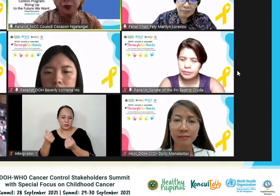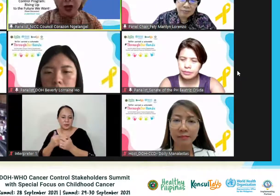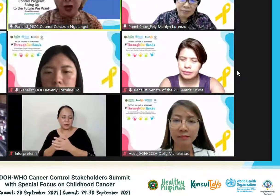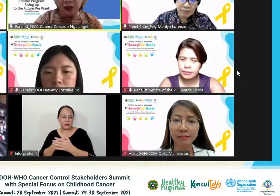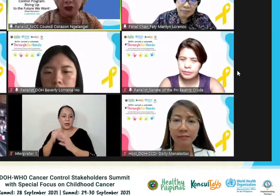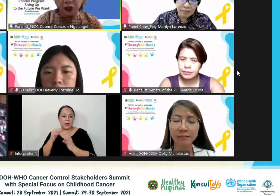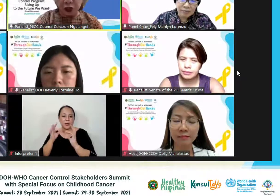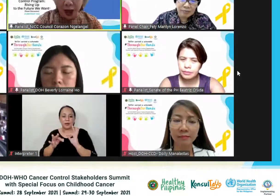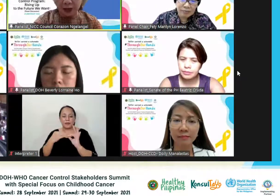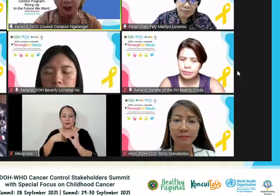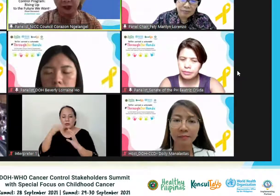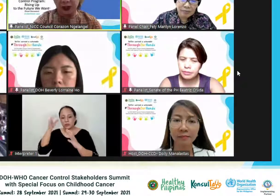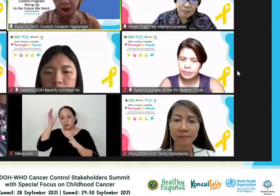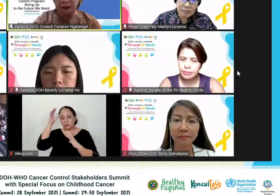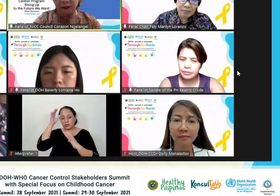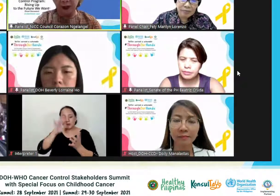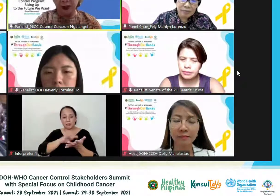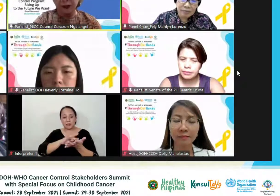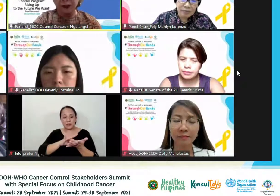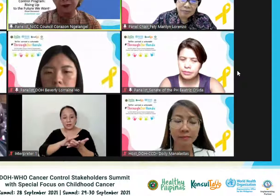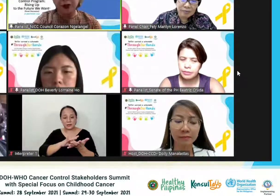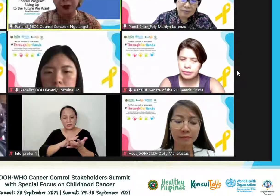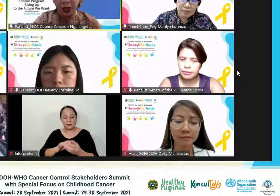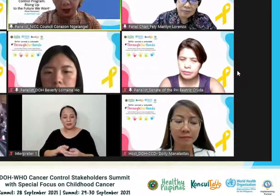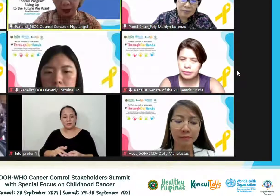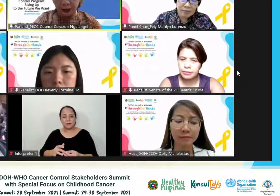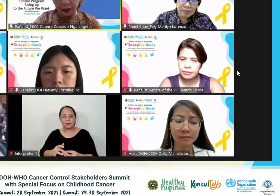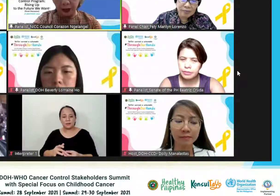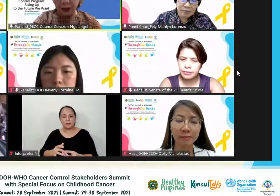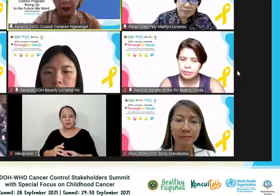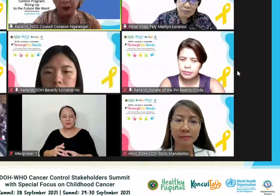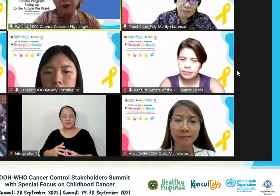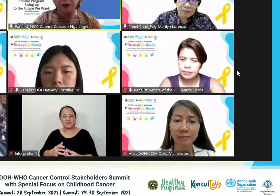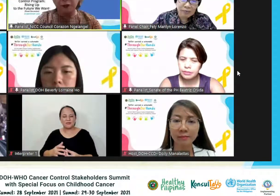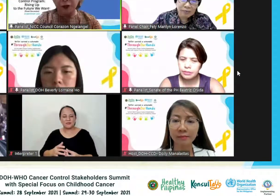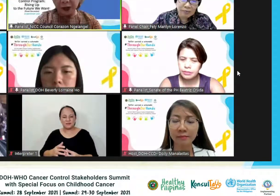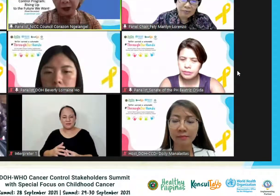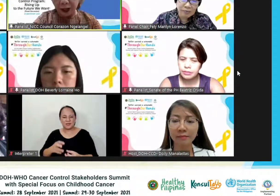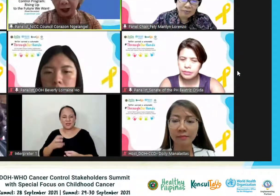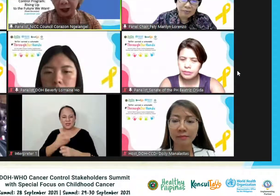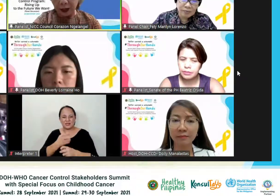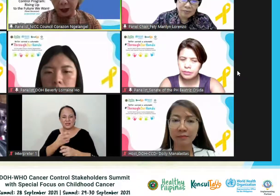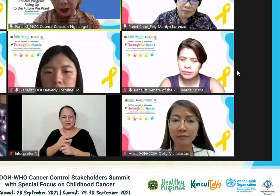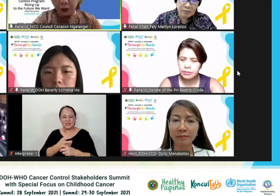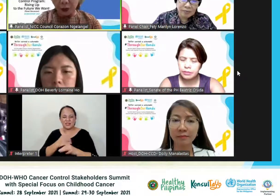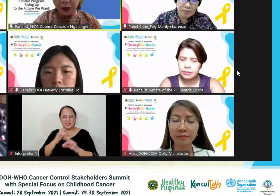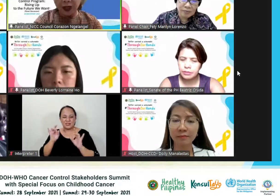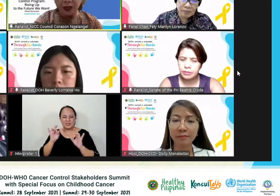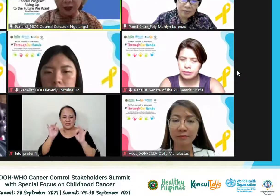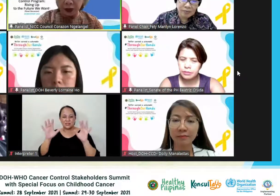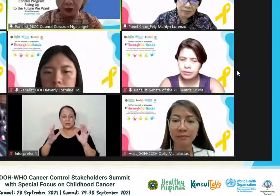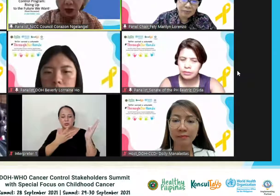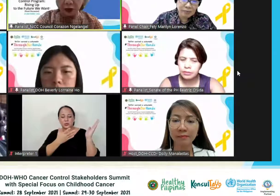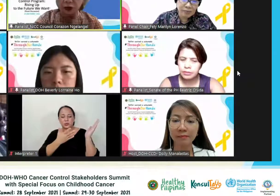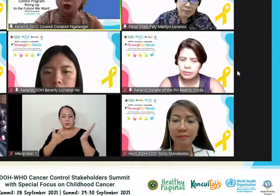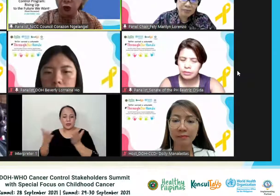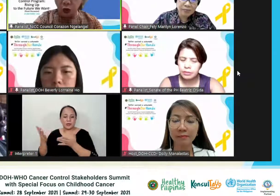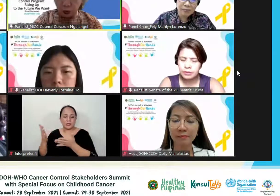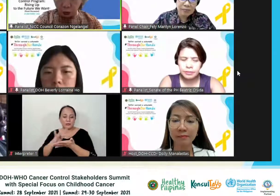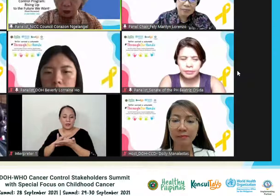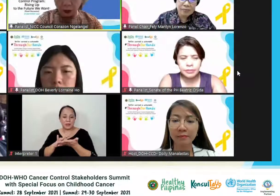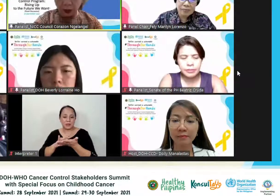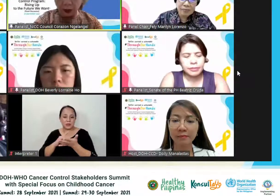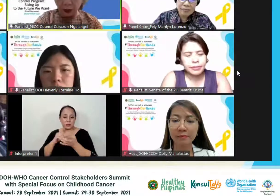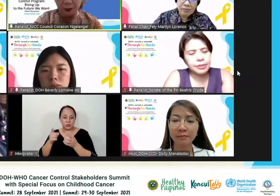in terms of cancer drugs, kasi, it's very hard, it's very risky to bring cancer drugs